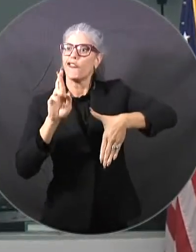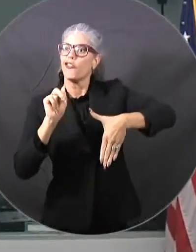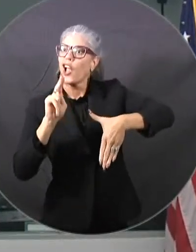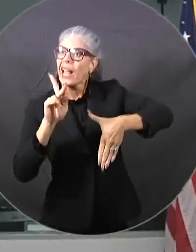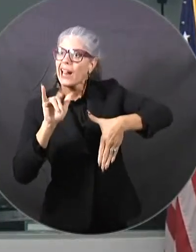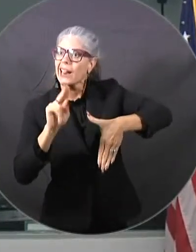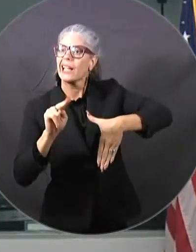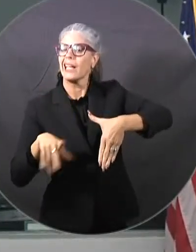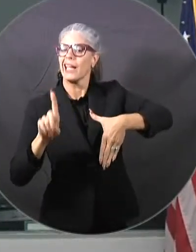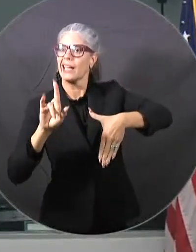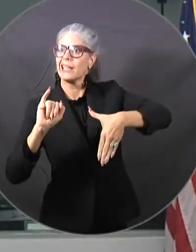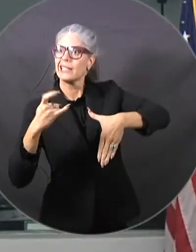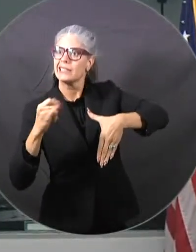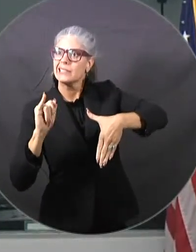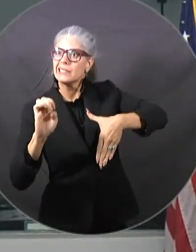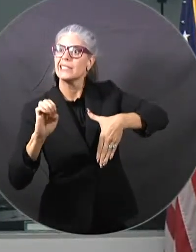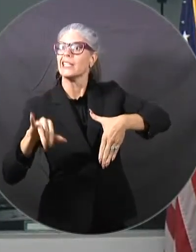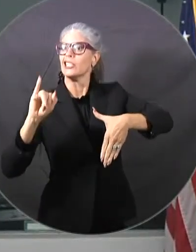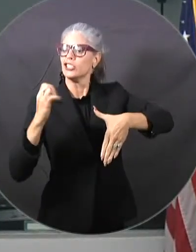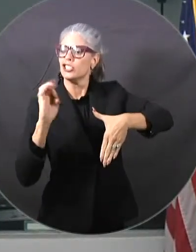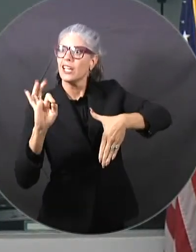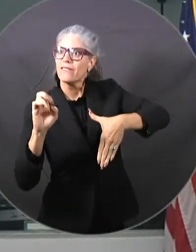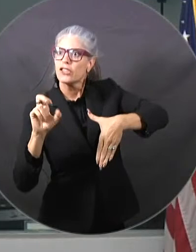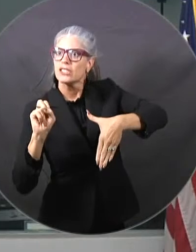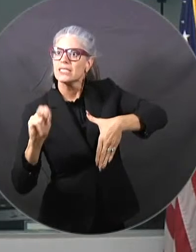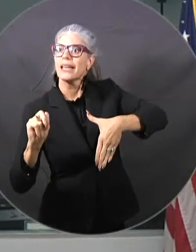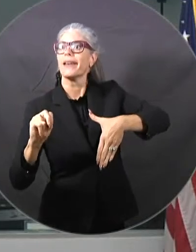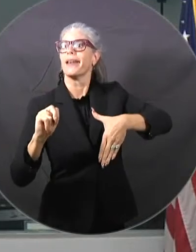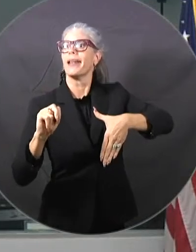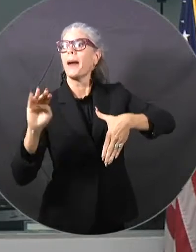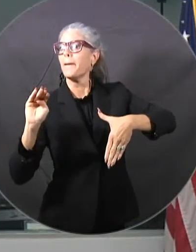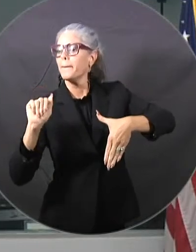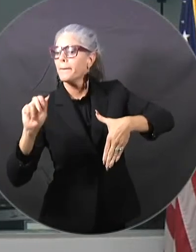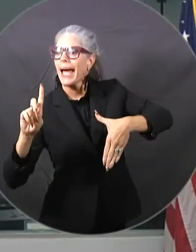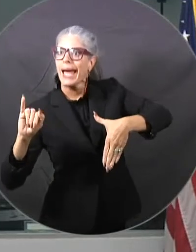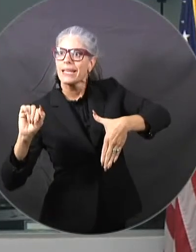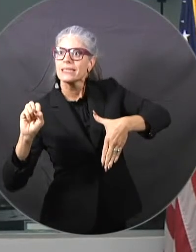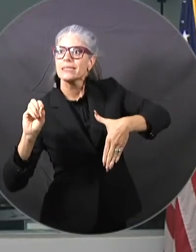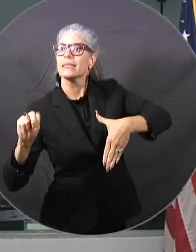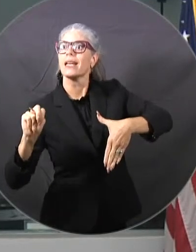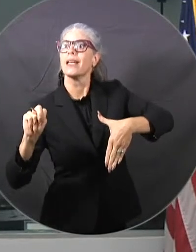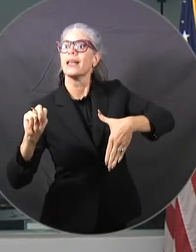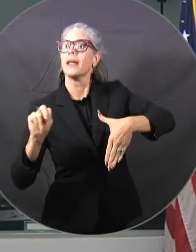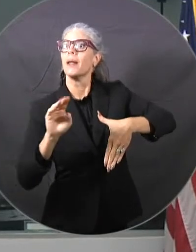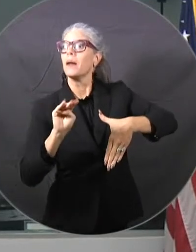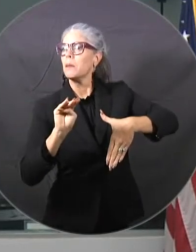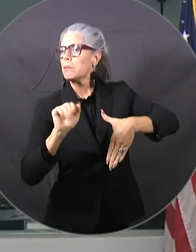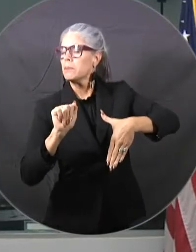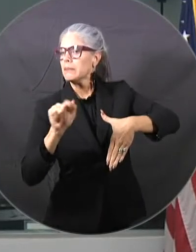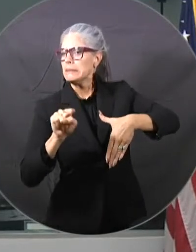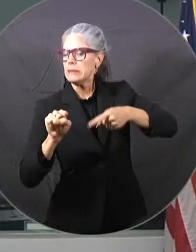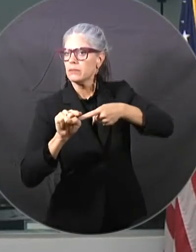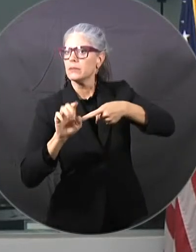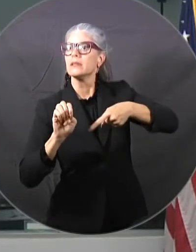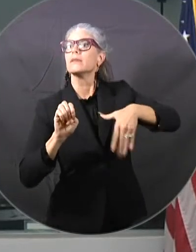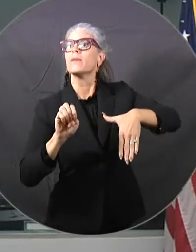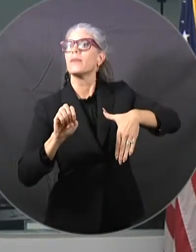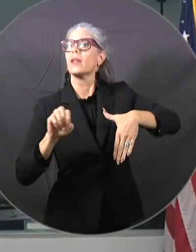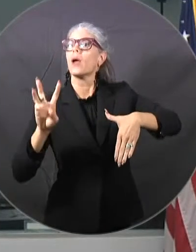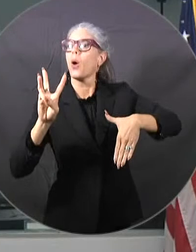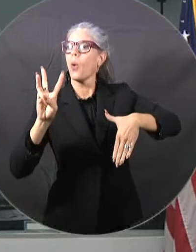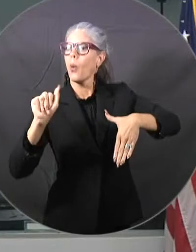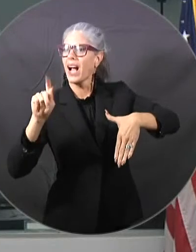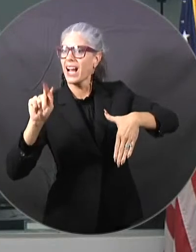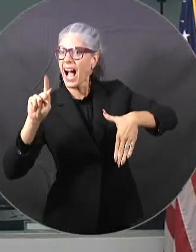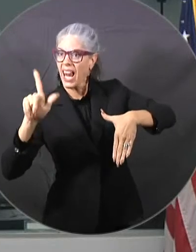Lafayette, Levy, Madison, Manatee, Western Marion, Pasco, Pinellas, Sumter, Suwannee, Taylor, and coastal Wakulla counties. What you